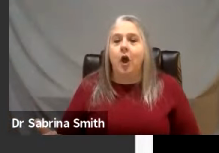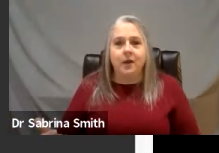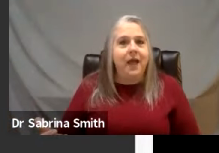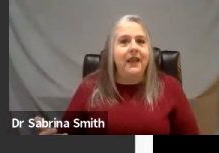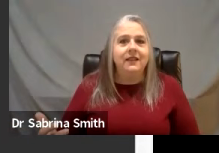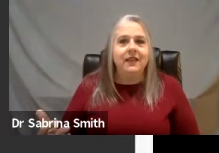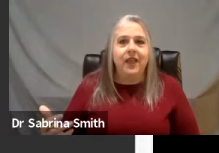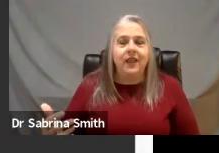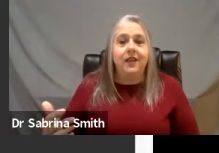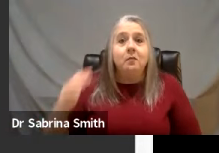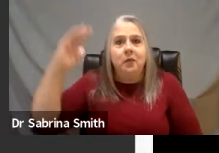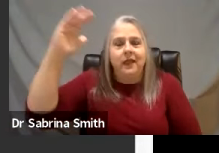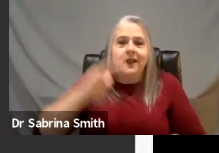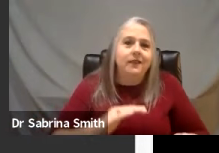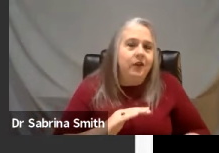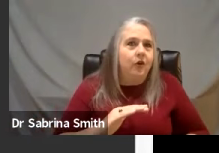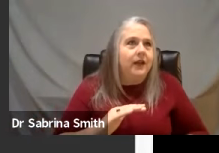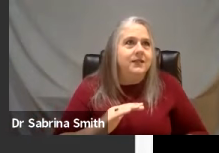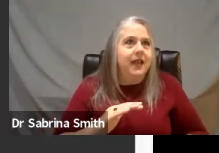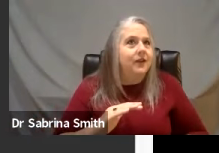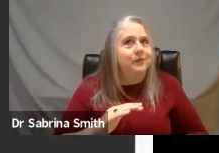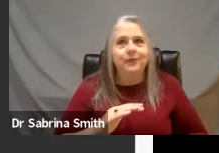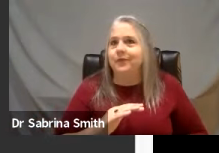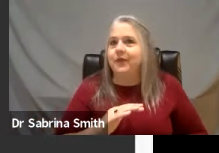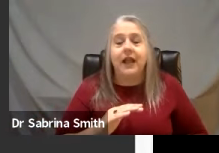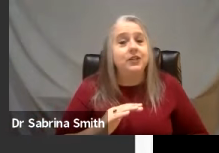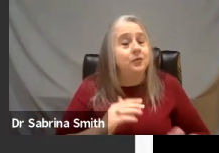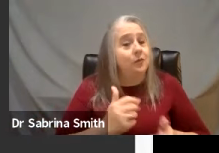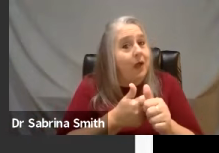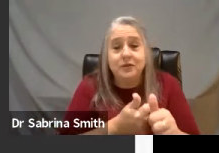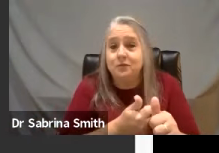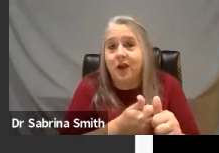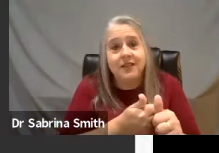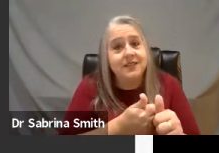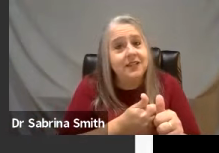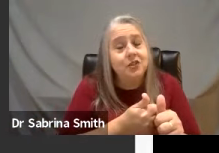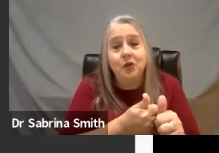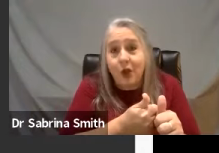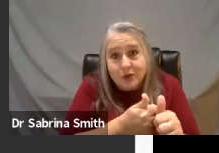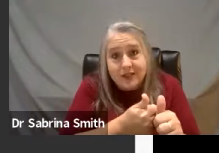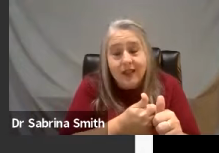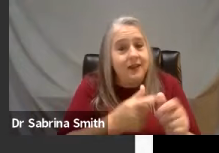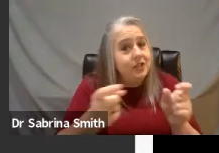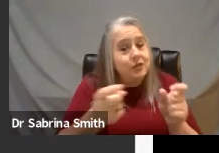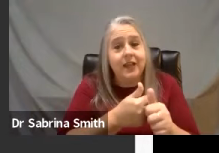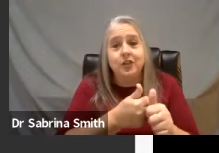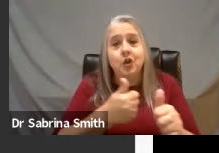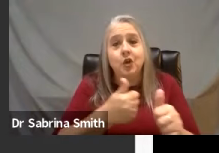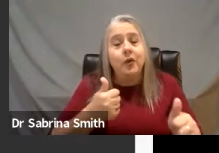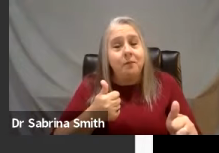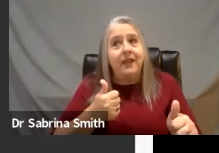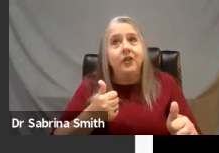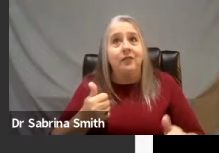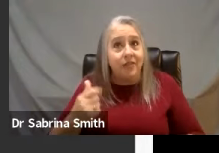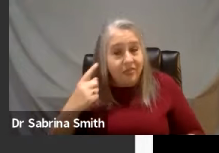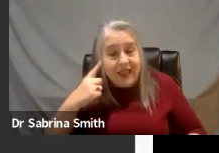we automatically think big and little. And it's like, I was processing too close. Need to use that control